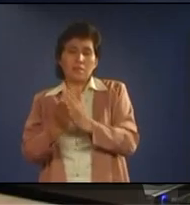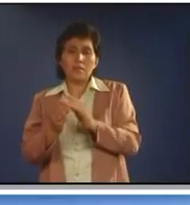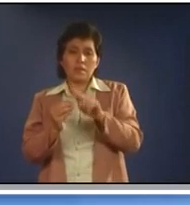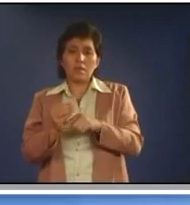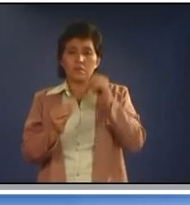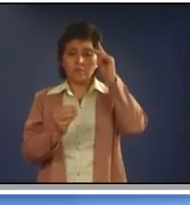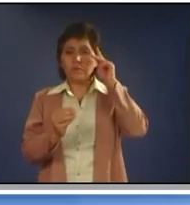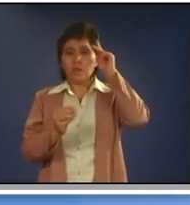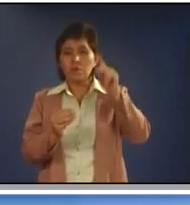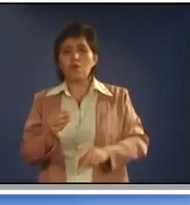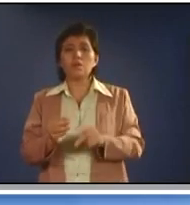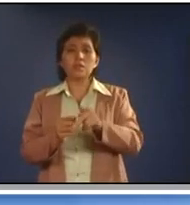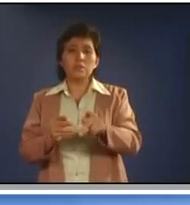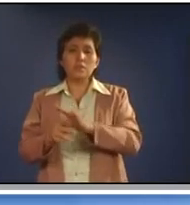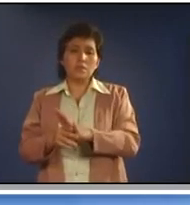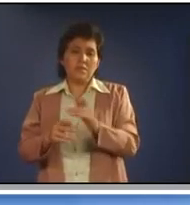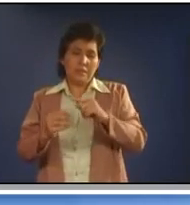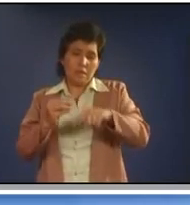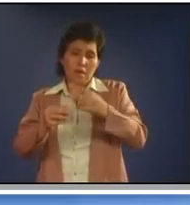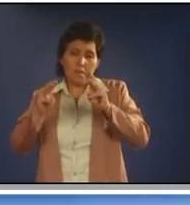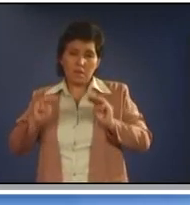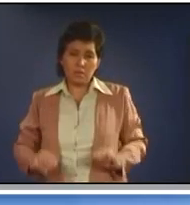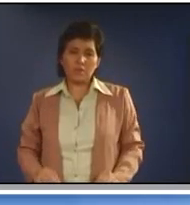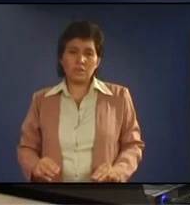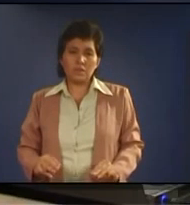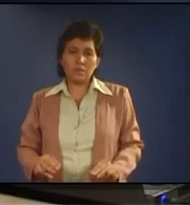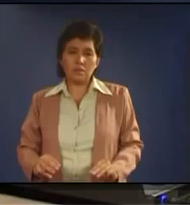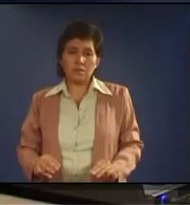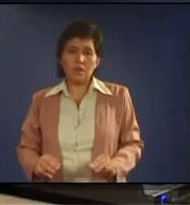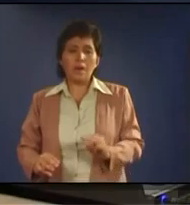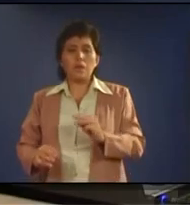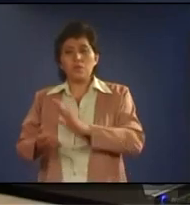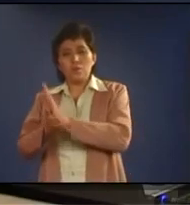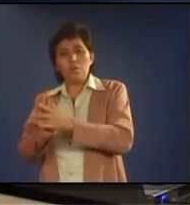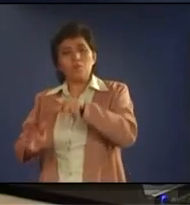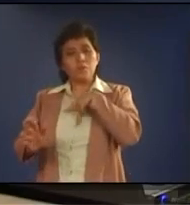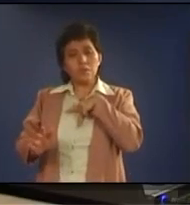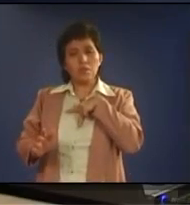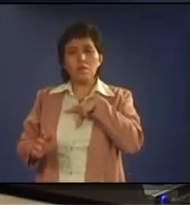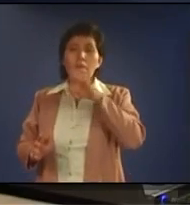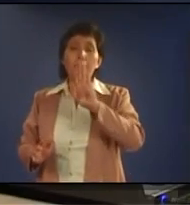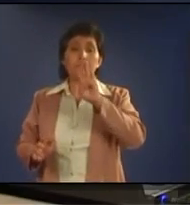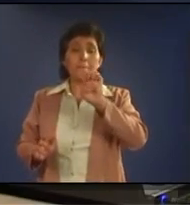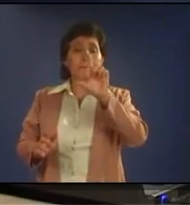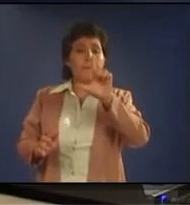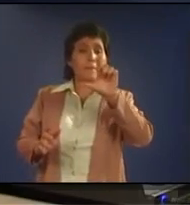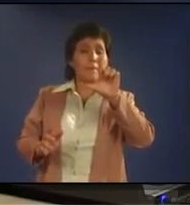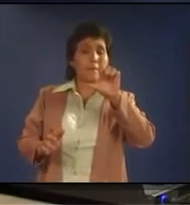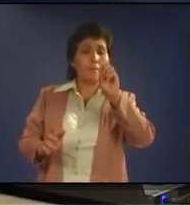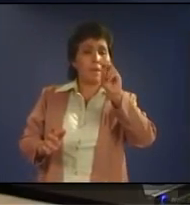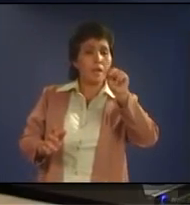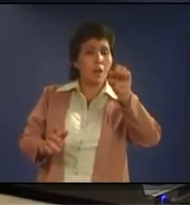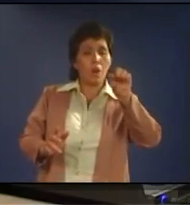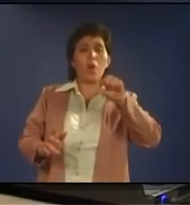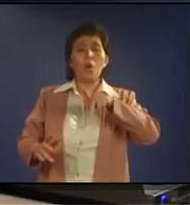the basic human needs is the need to belong to a group, belong to a family. That's why